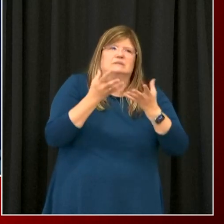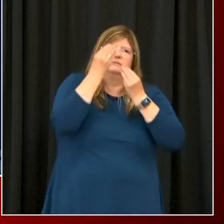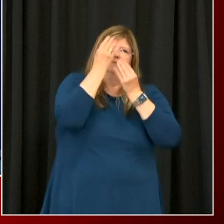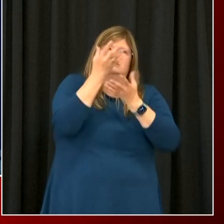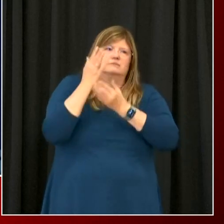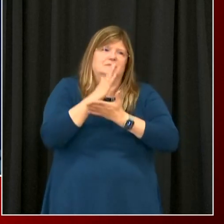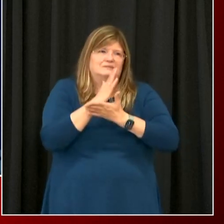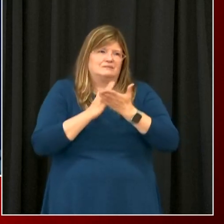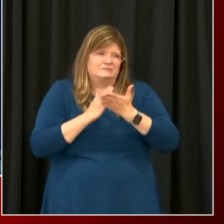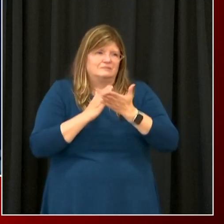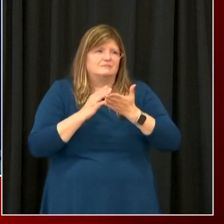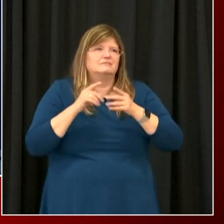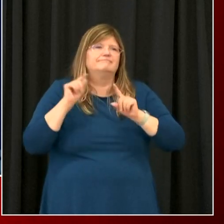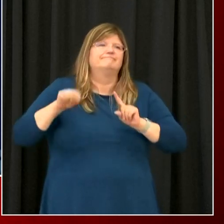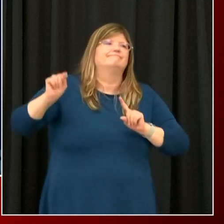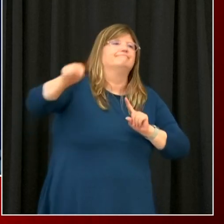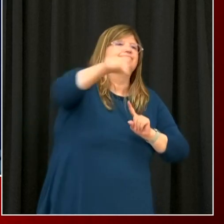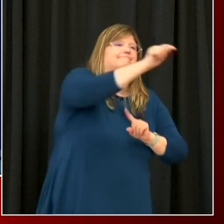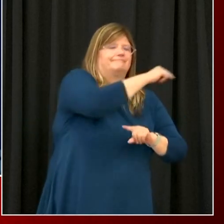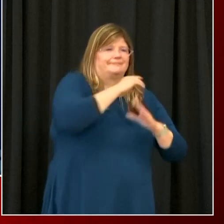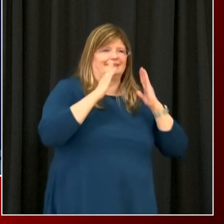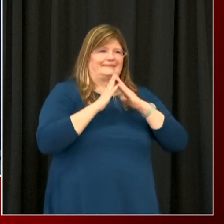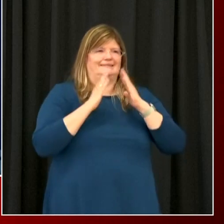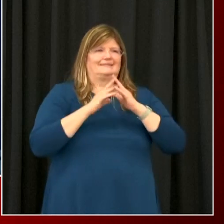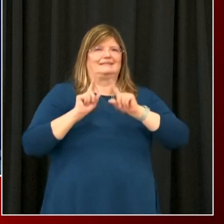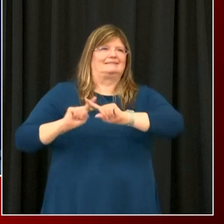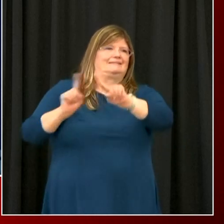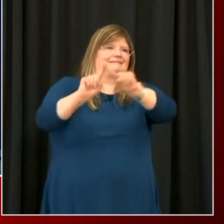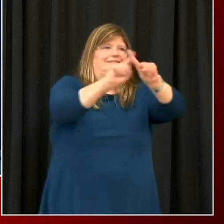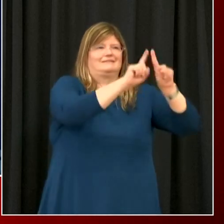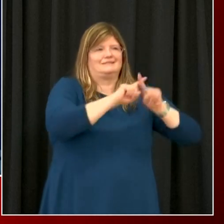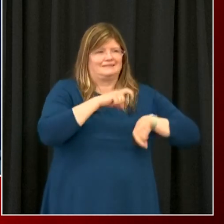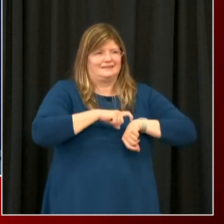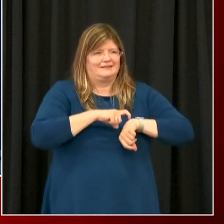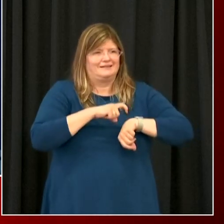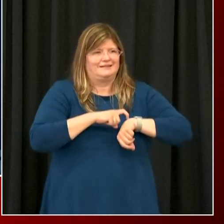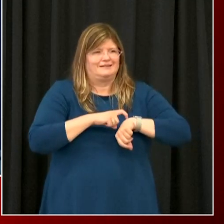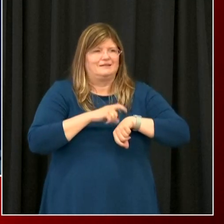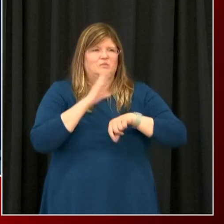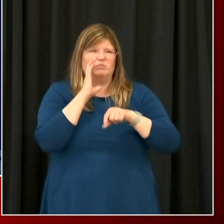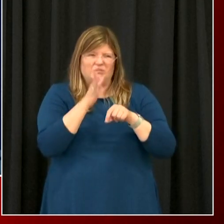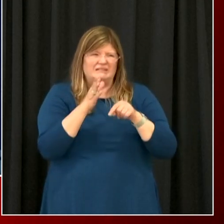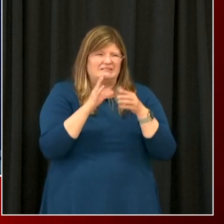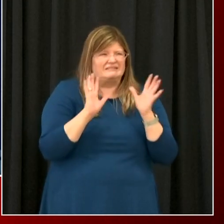throughout the city at different times, and we can share what we have to this point. But I think if